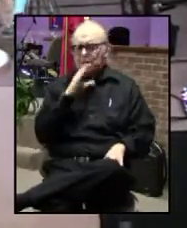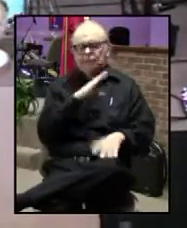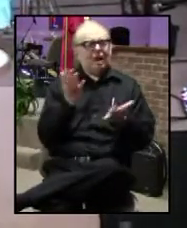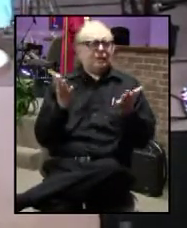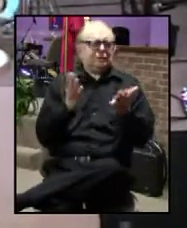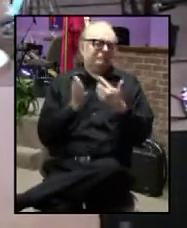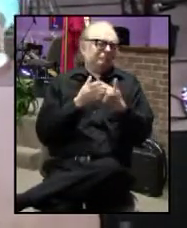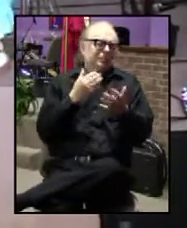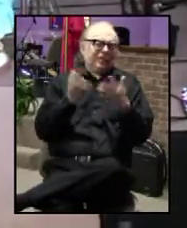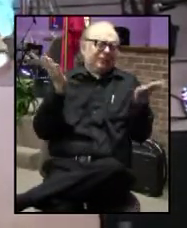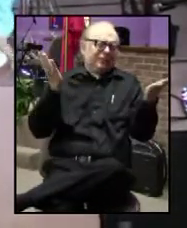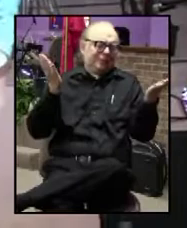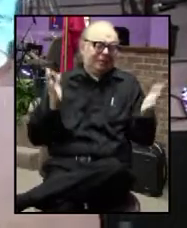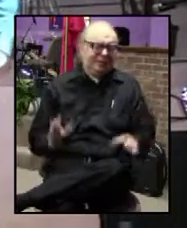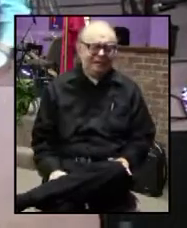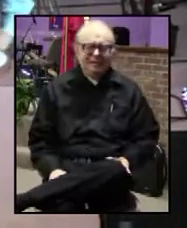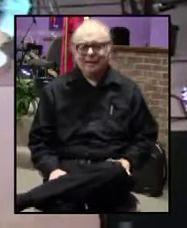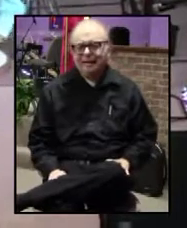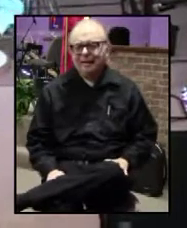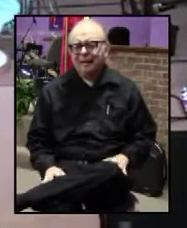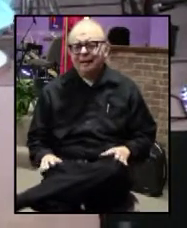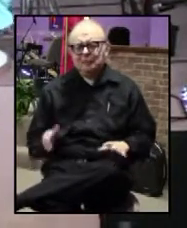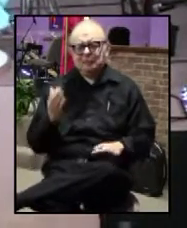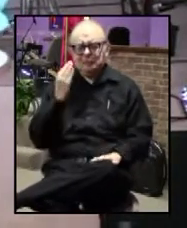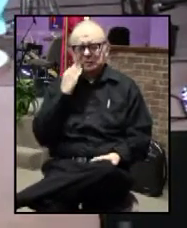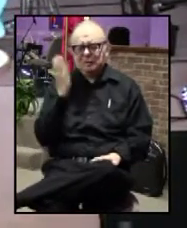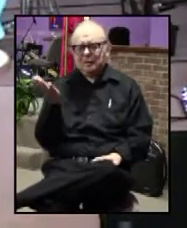you know, but I don't know.